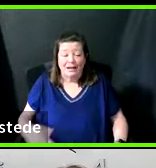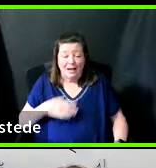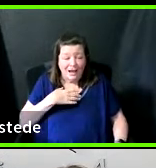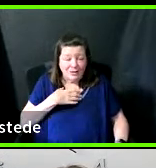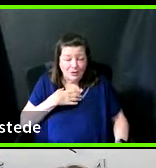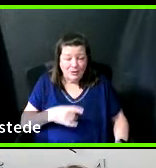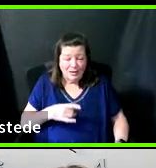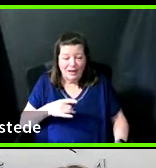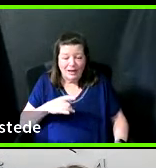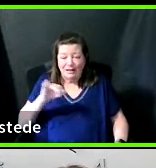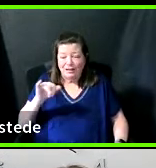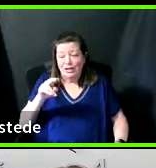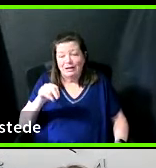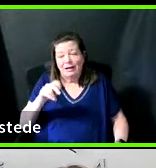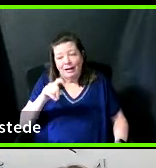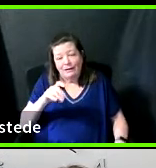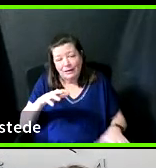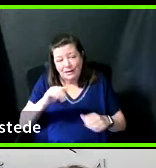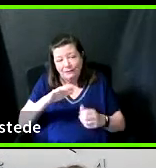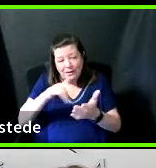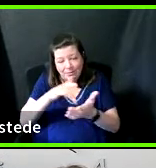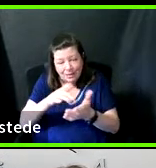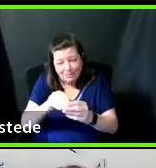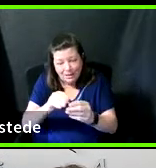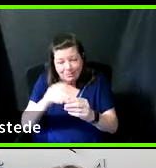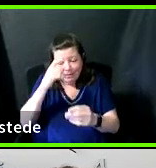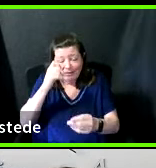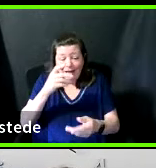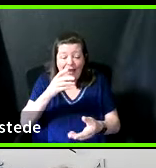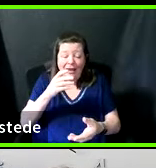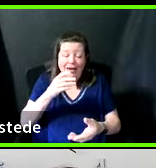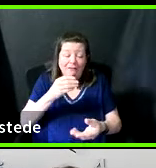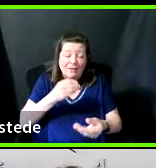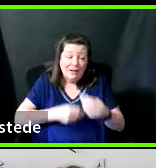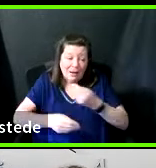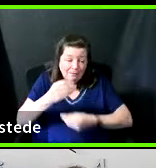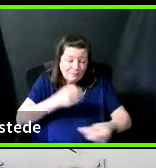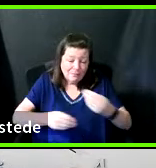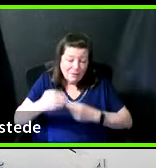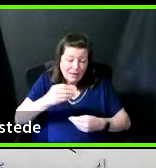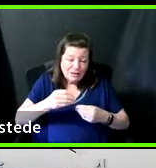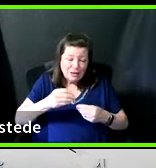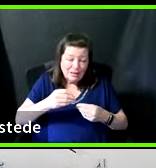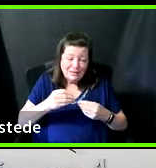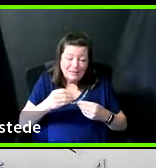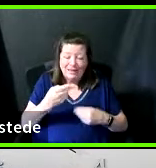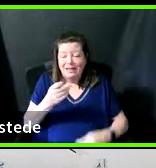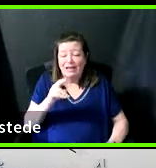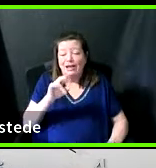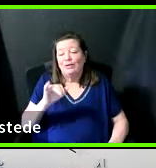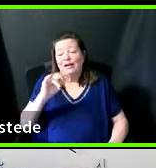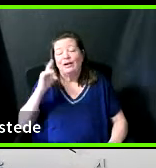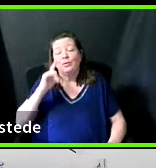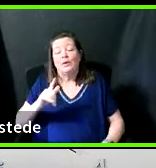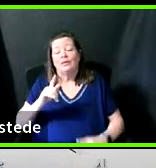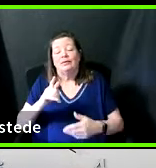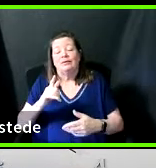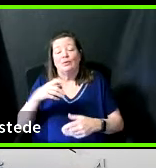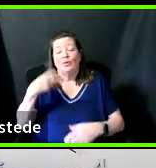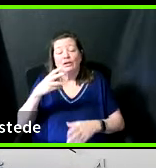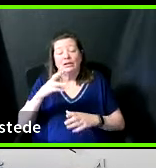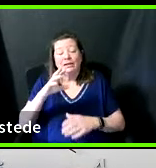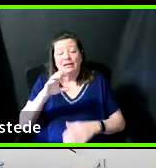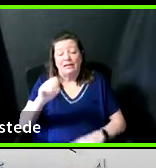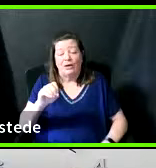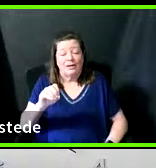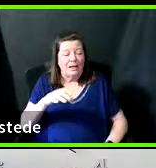I do have to leave in the middle of this meeting because I have a budget hearing with Washington County. So I'll disappear as well. And I'd like to